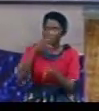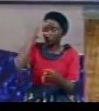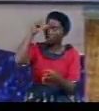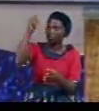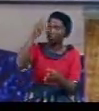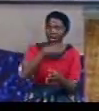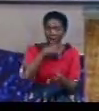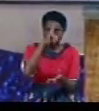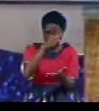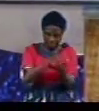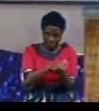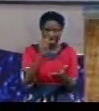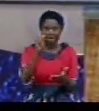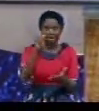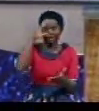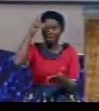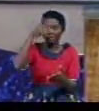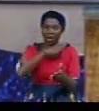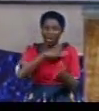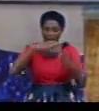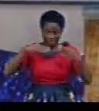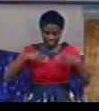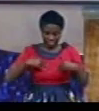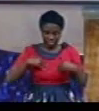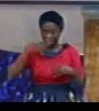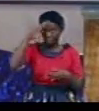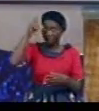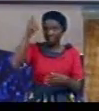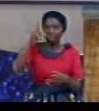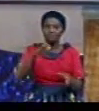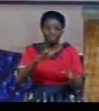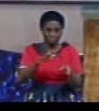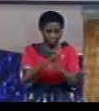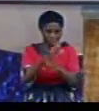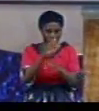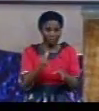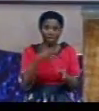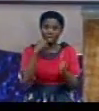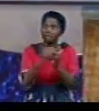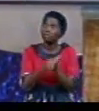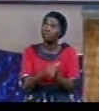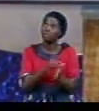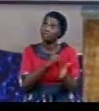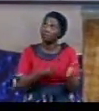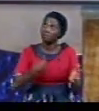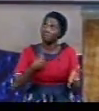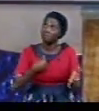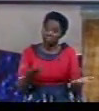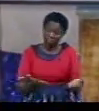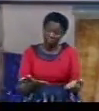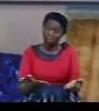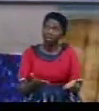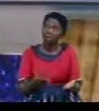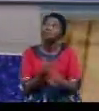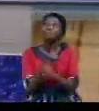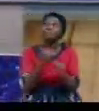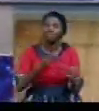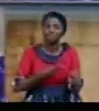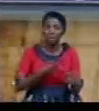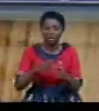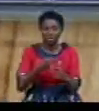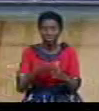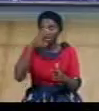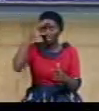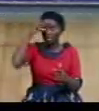are accepting fully and they say Lord here we come save us he saves the hammer and their lives